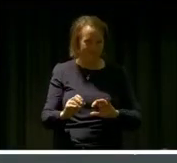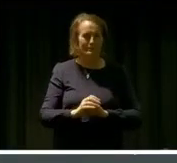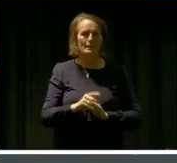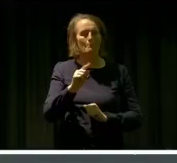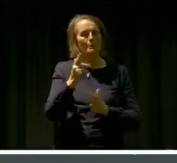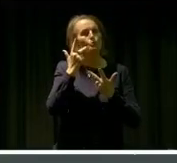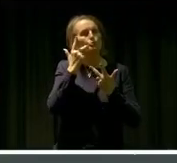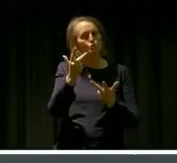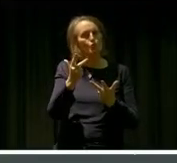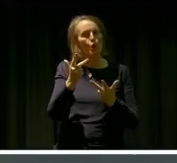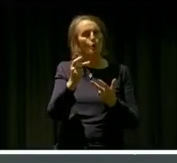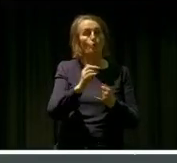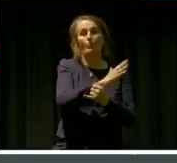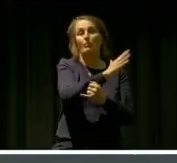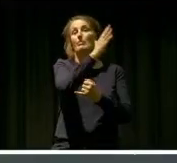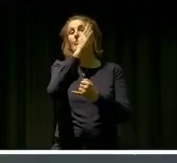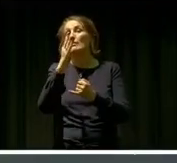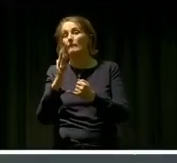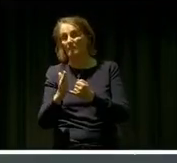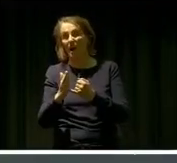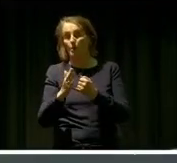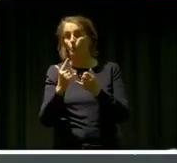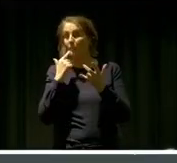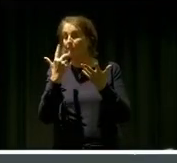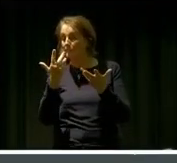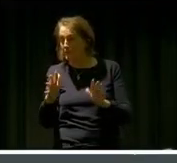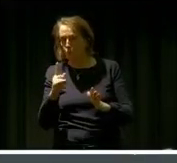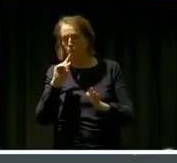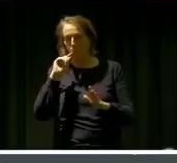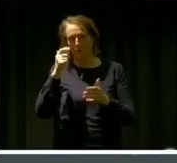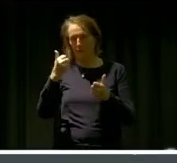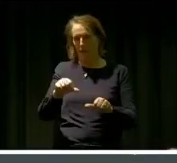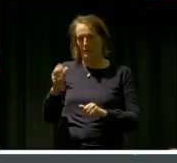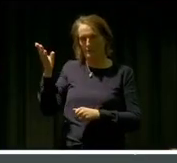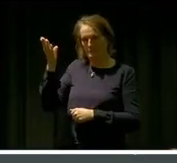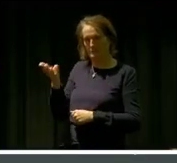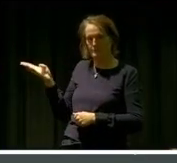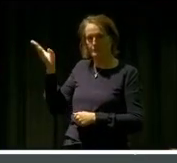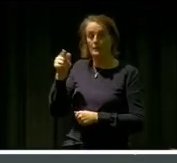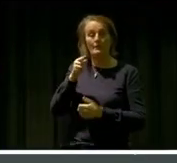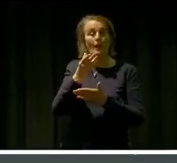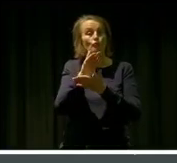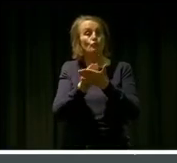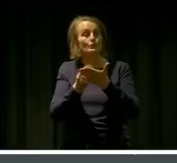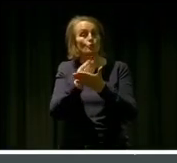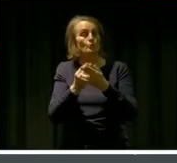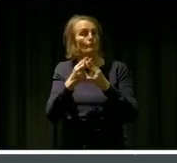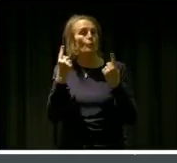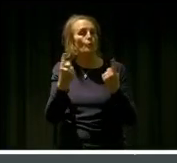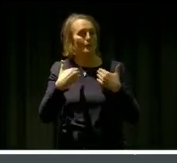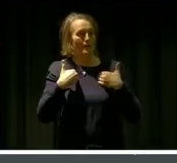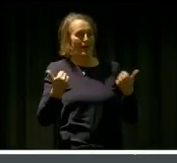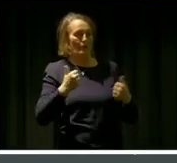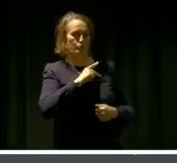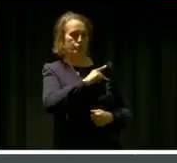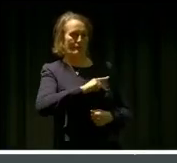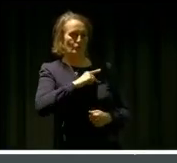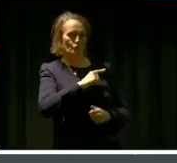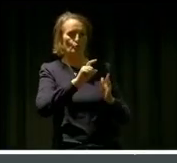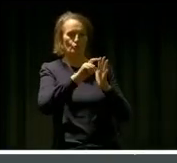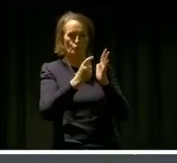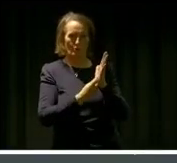final product may look like. This resource was designed specifically for clinicians, providing a quick